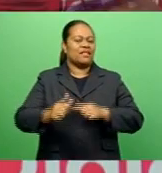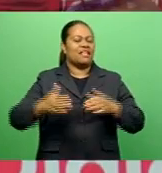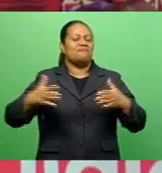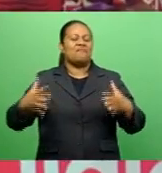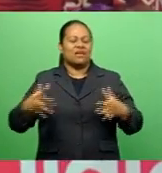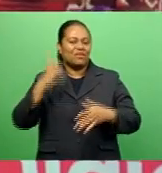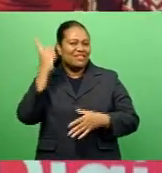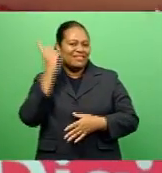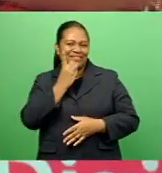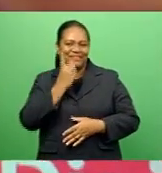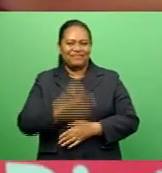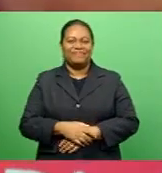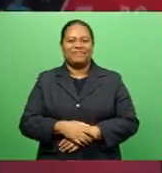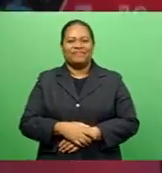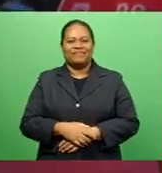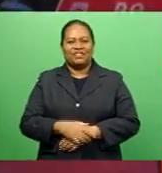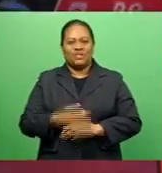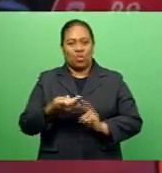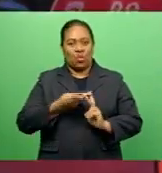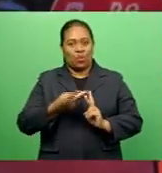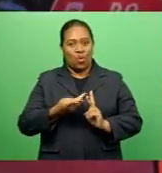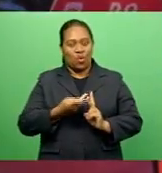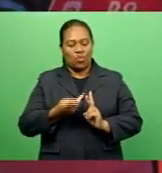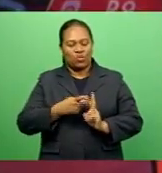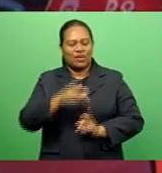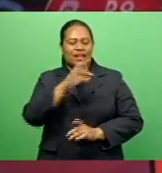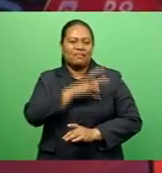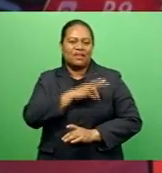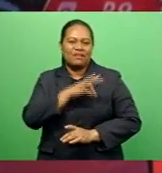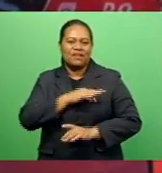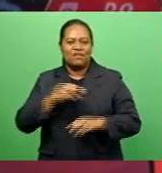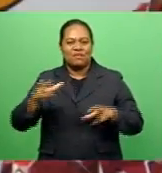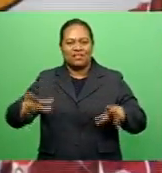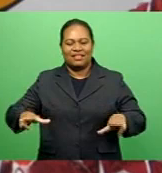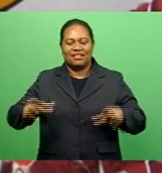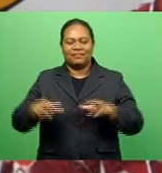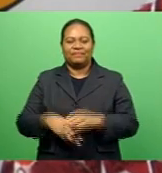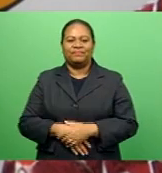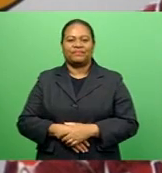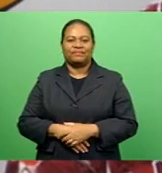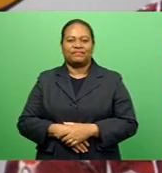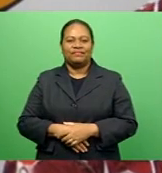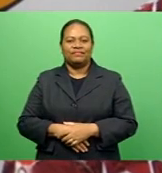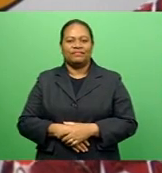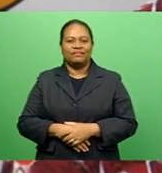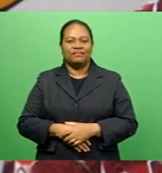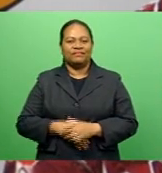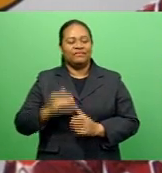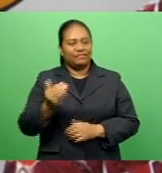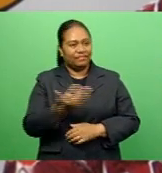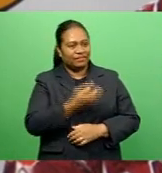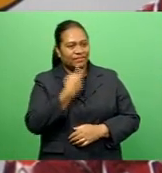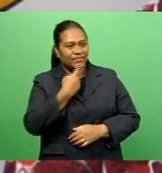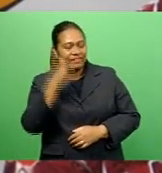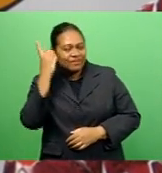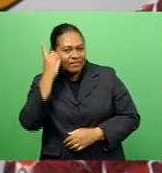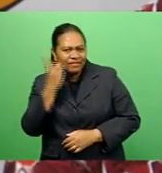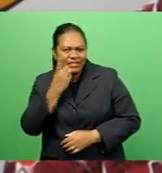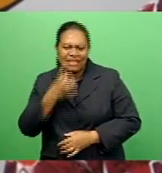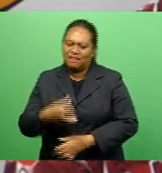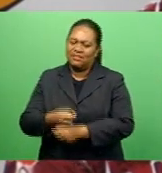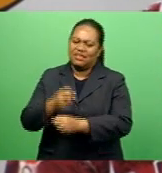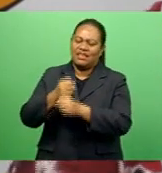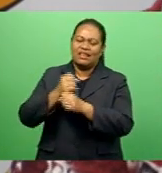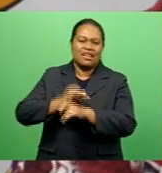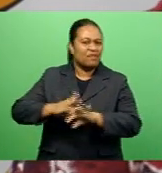Digicel. Patel says both parties will benefit from the deal. Goes beyond, it goes with our digital upgrading and everything too,